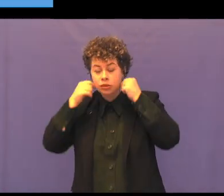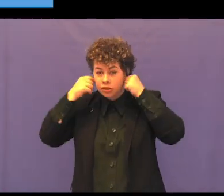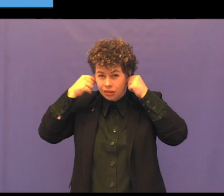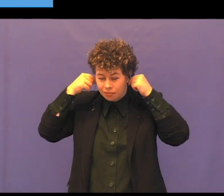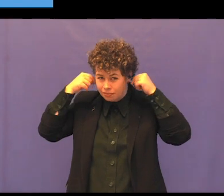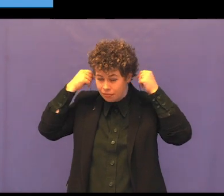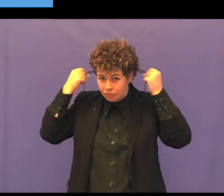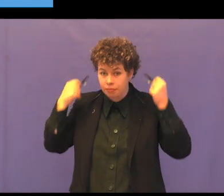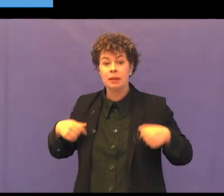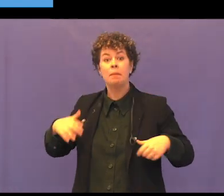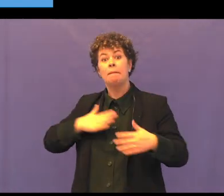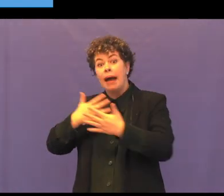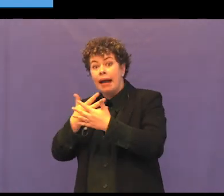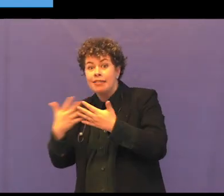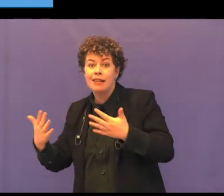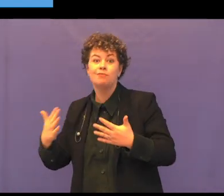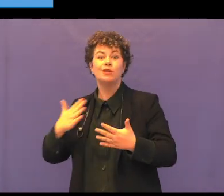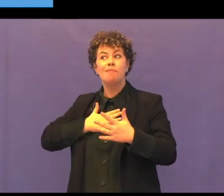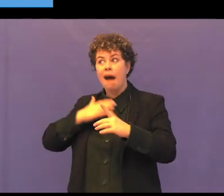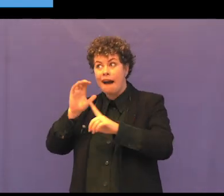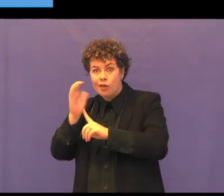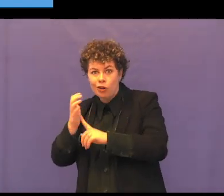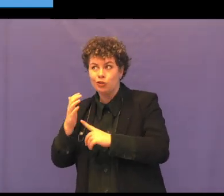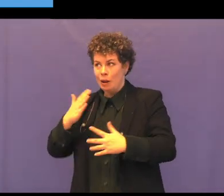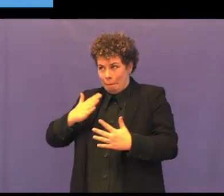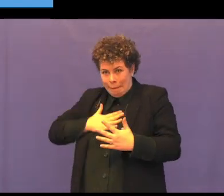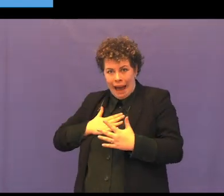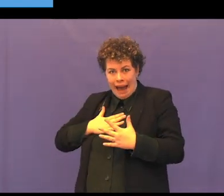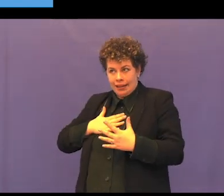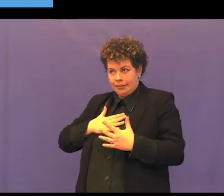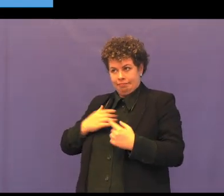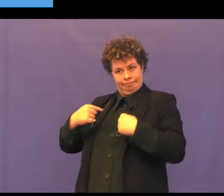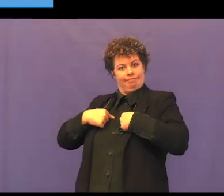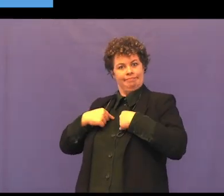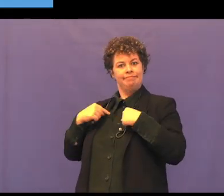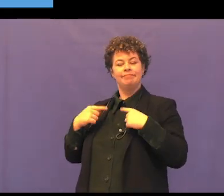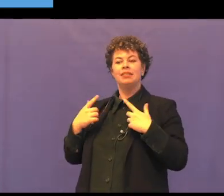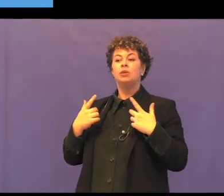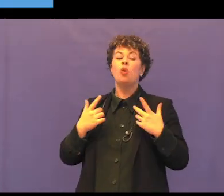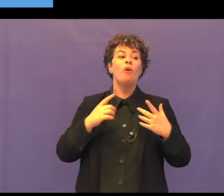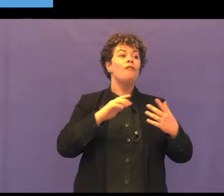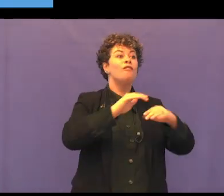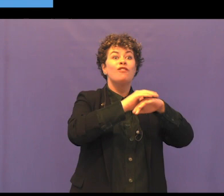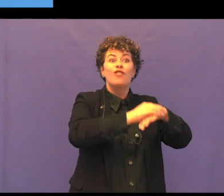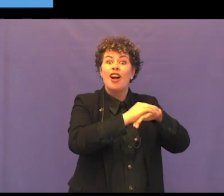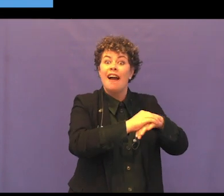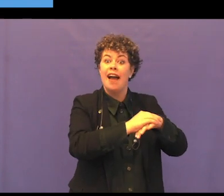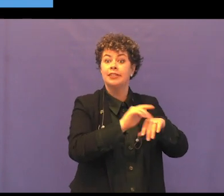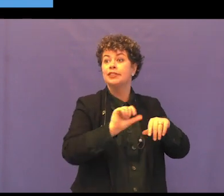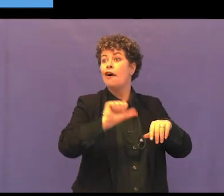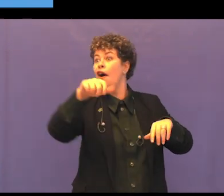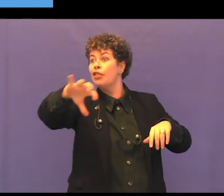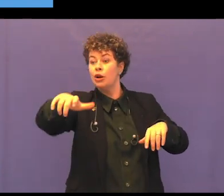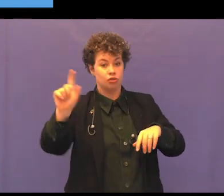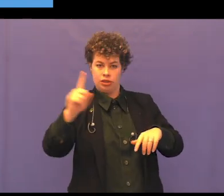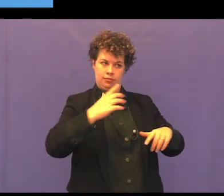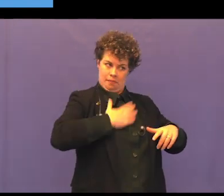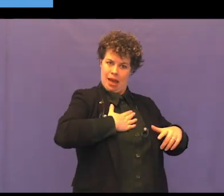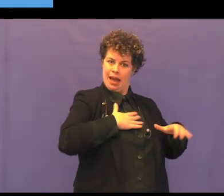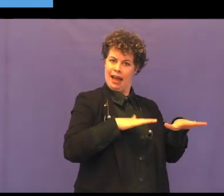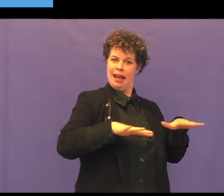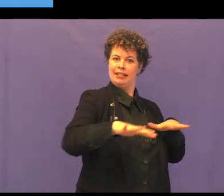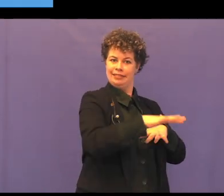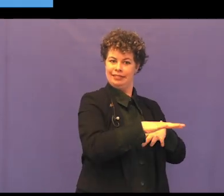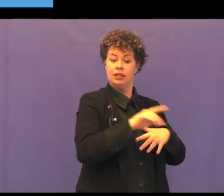of friends to the new space. So what he argues, and this of course is music to our ears here as translators, is